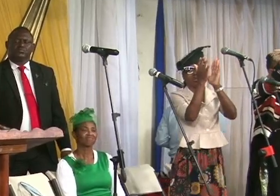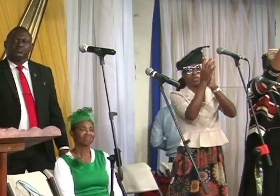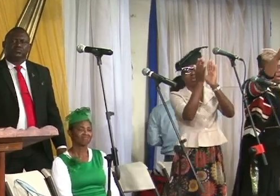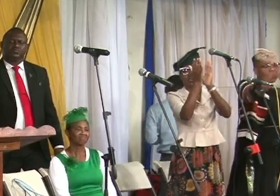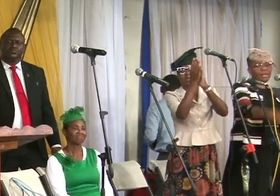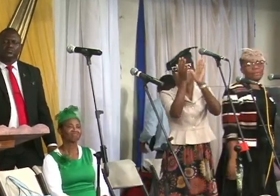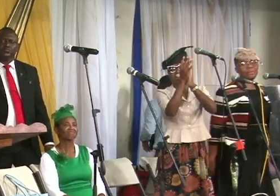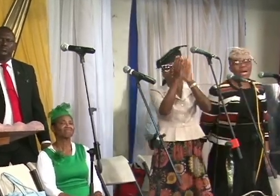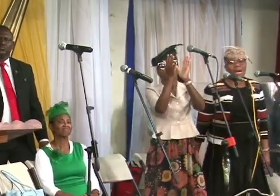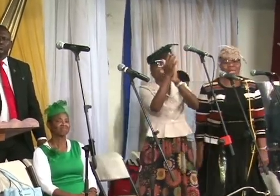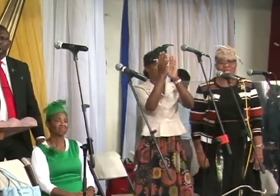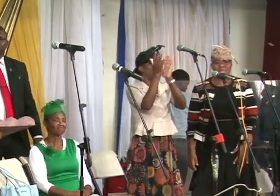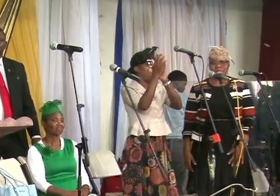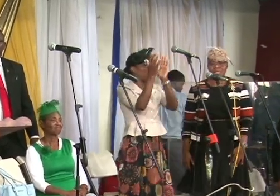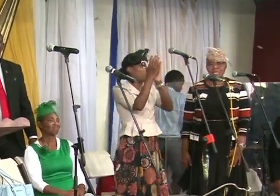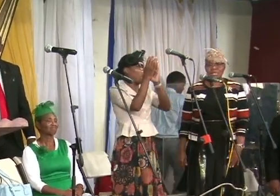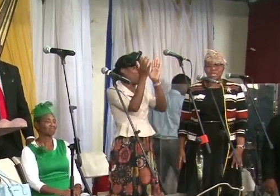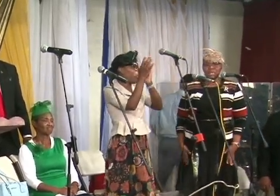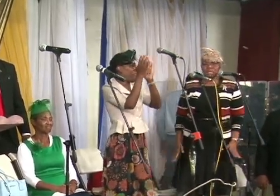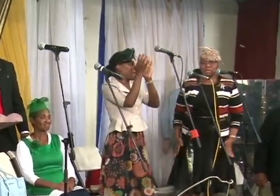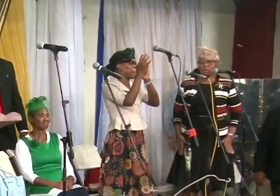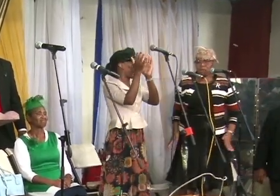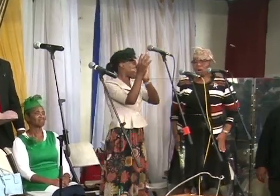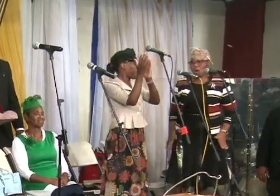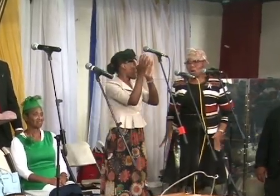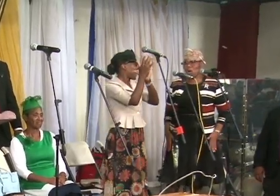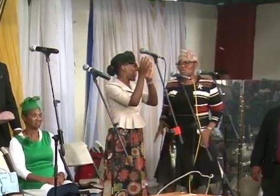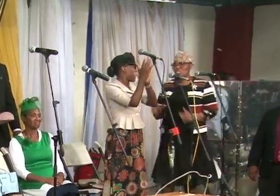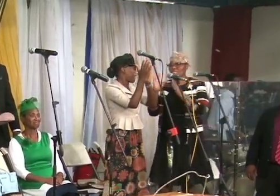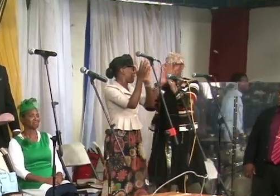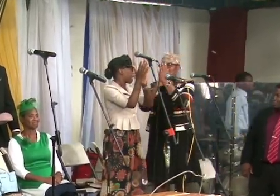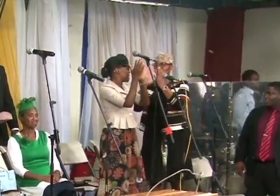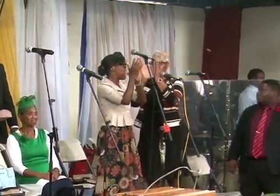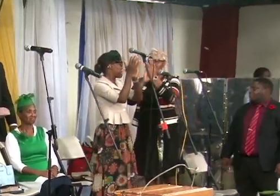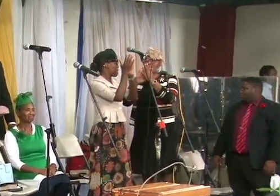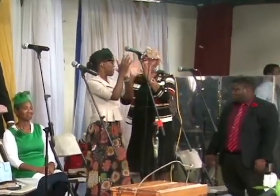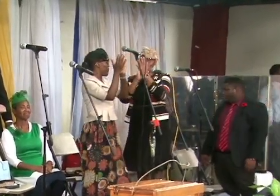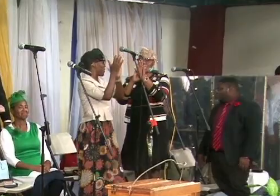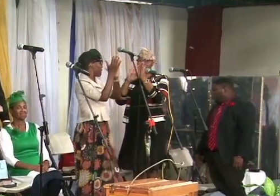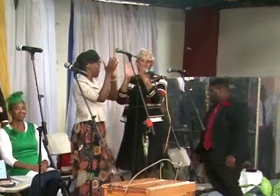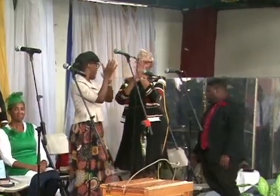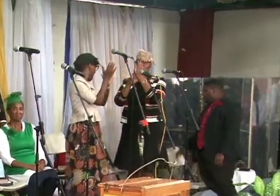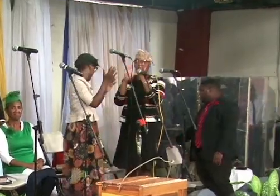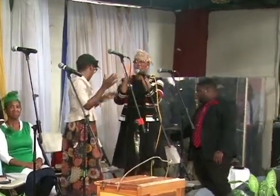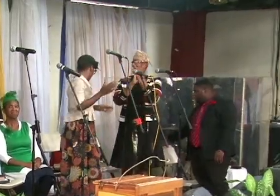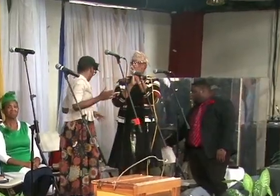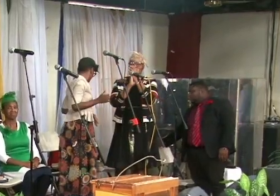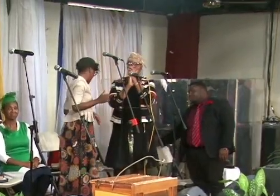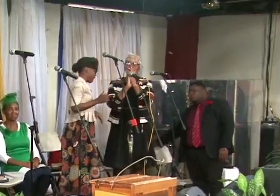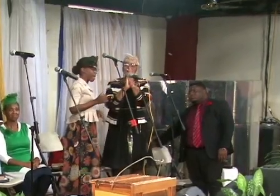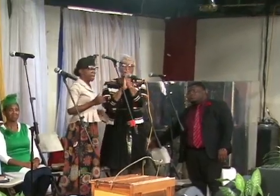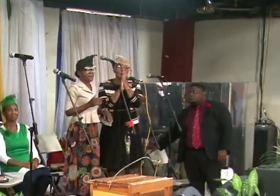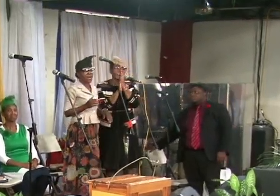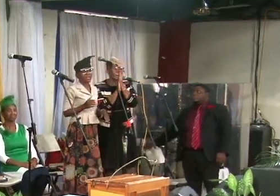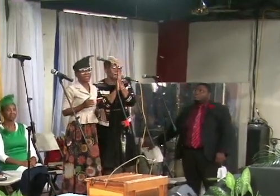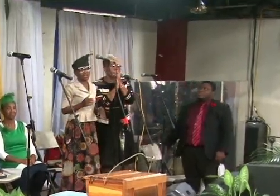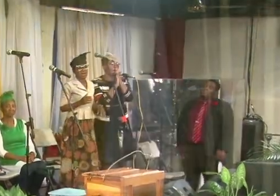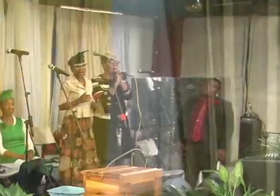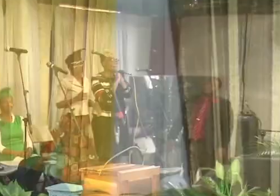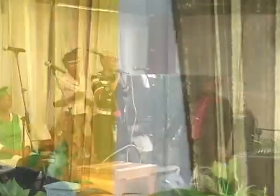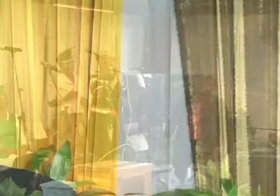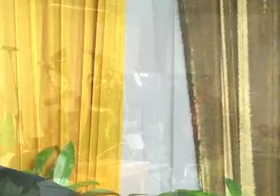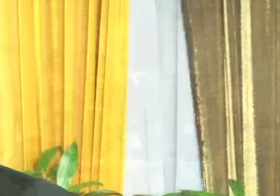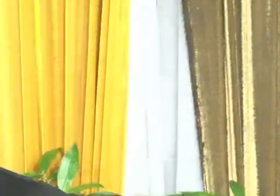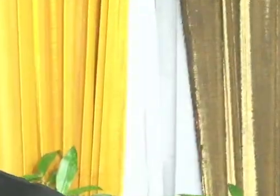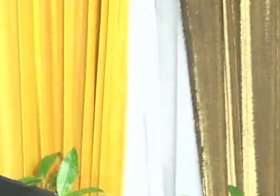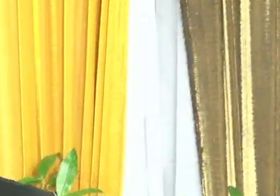known the Lord. As somebody who need the Holy Ghost. The altar is open.